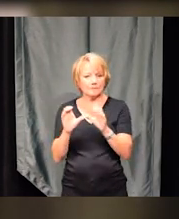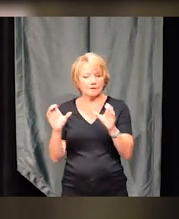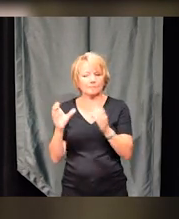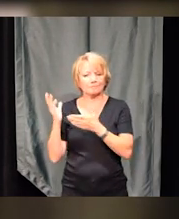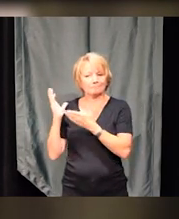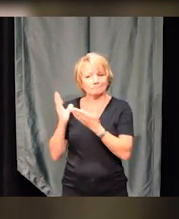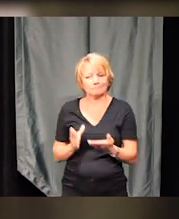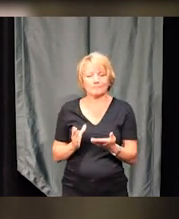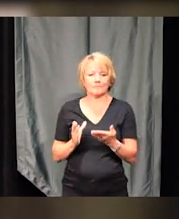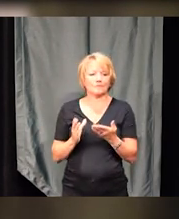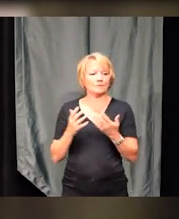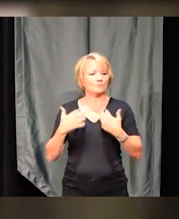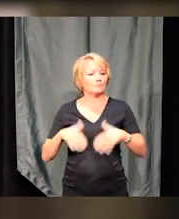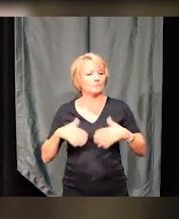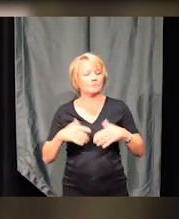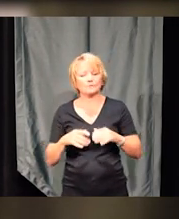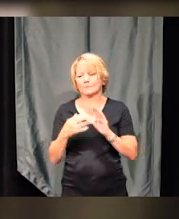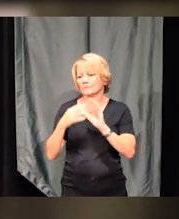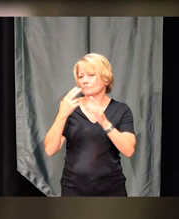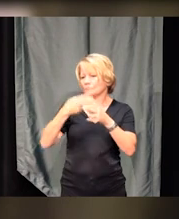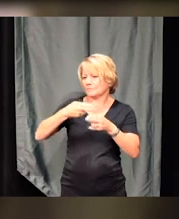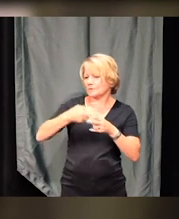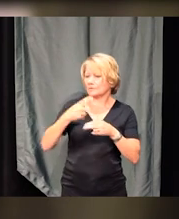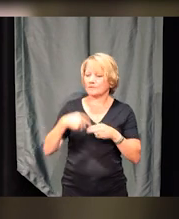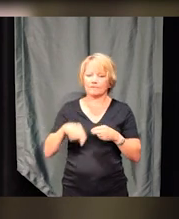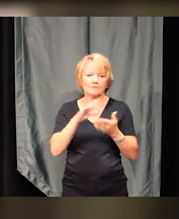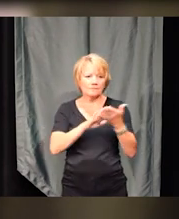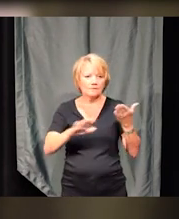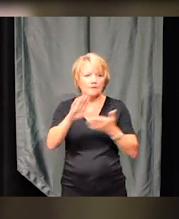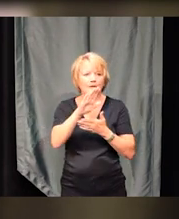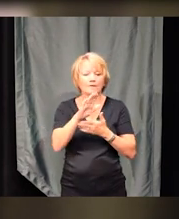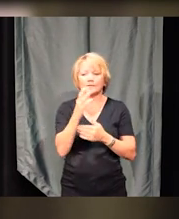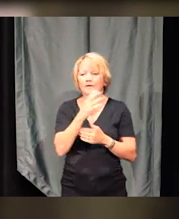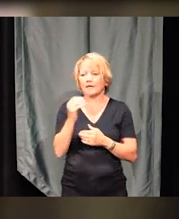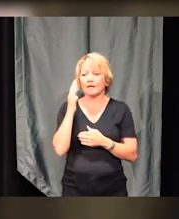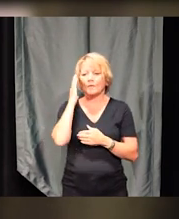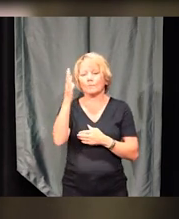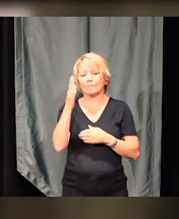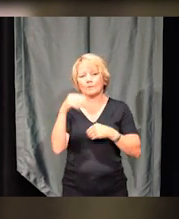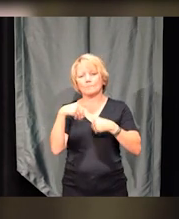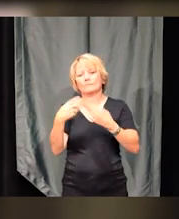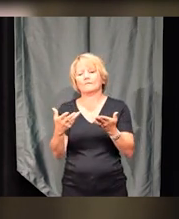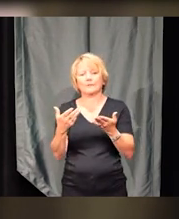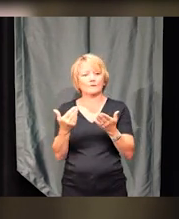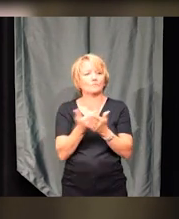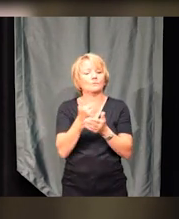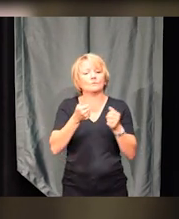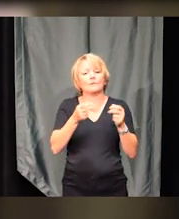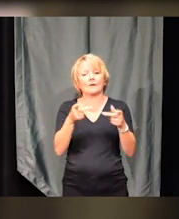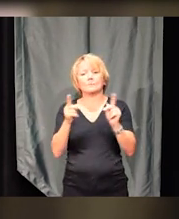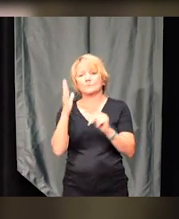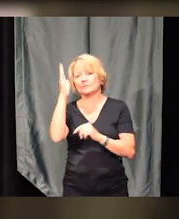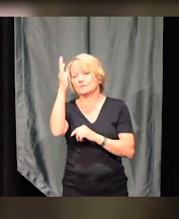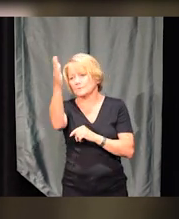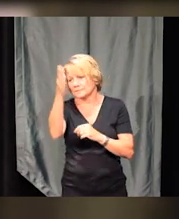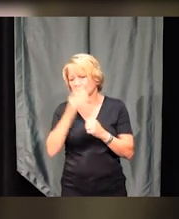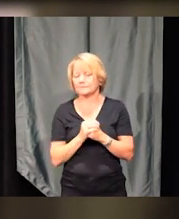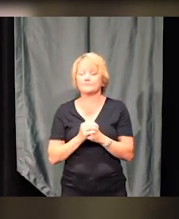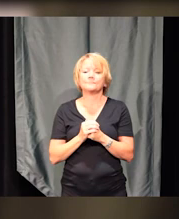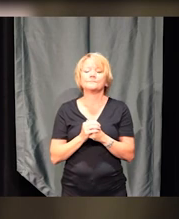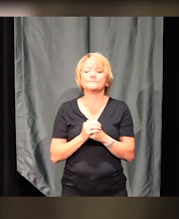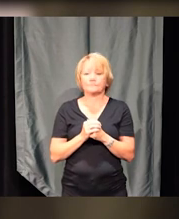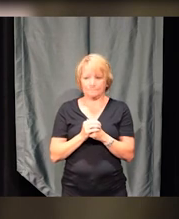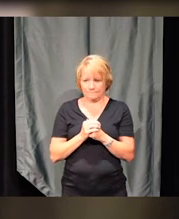great reputation of the college and will open doors for you. In return, I invite you